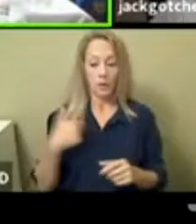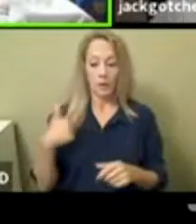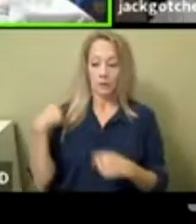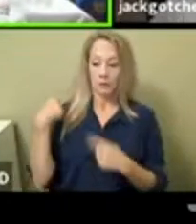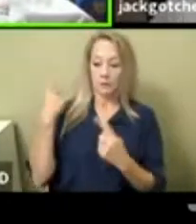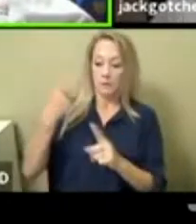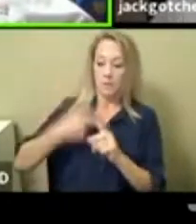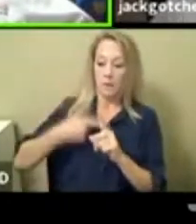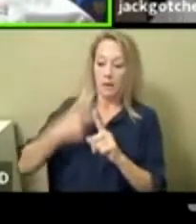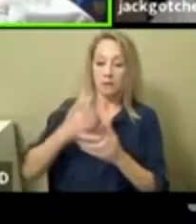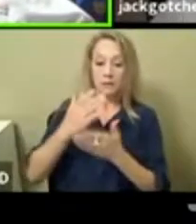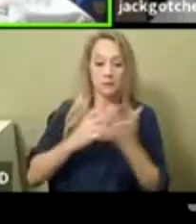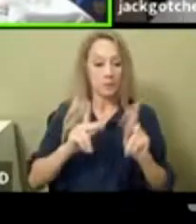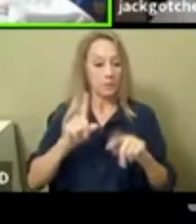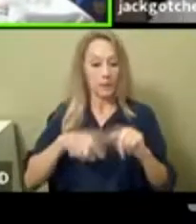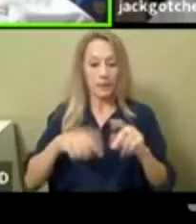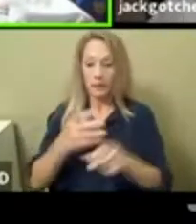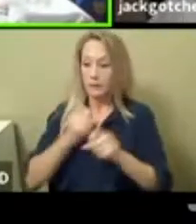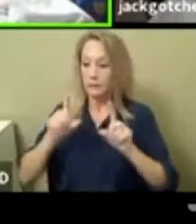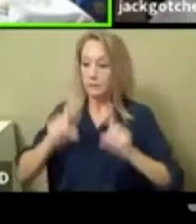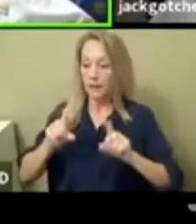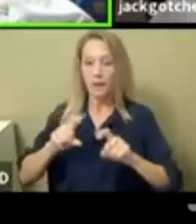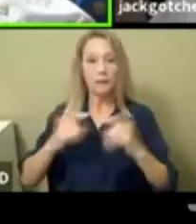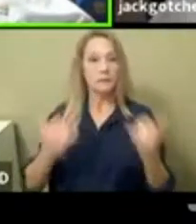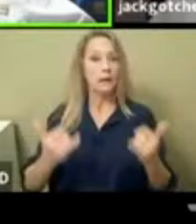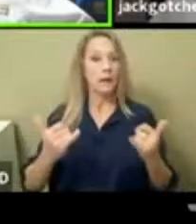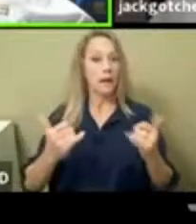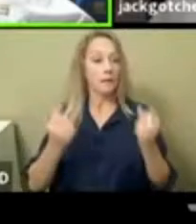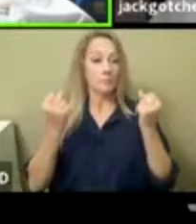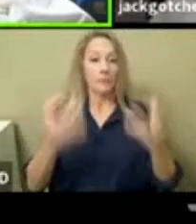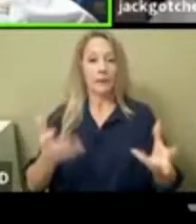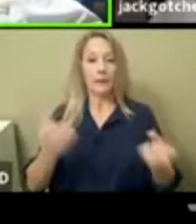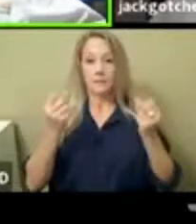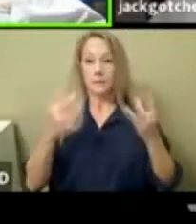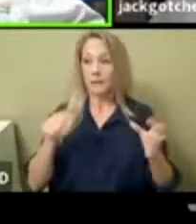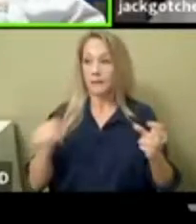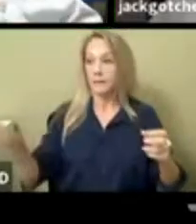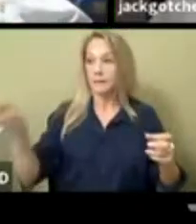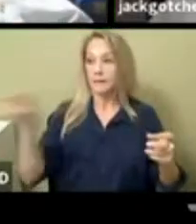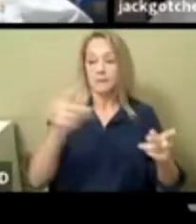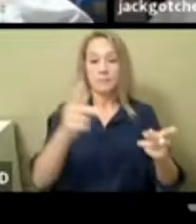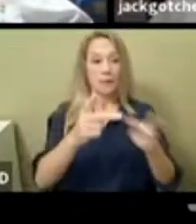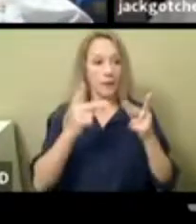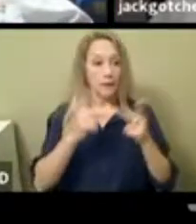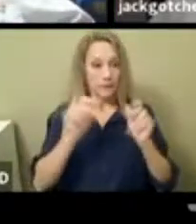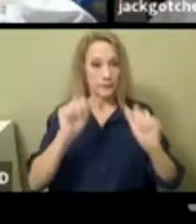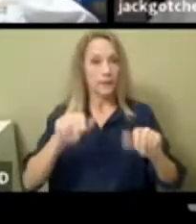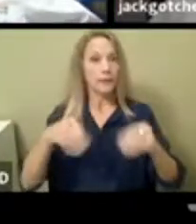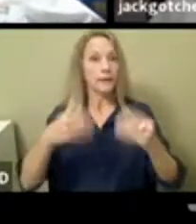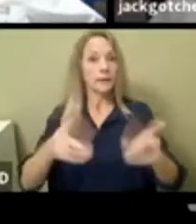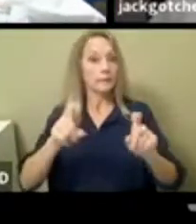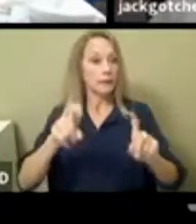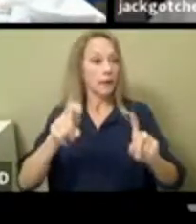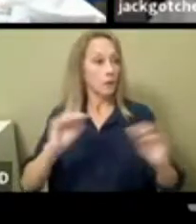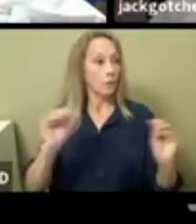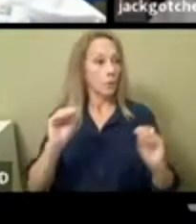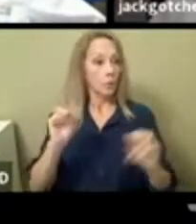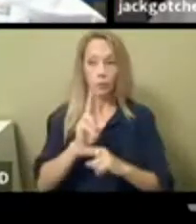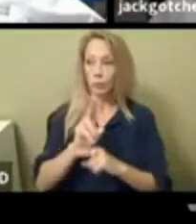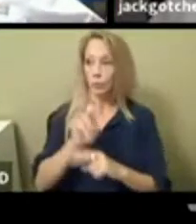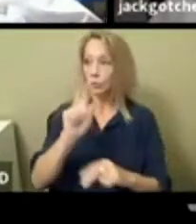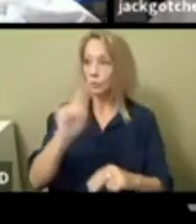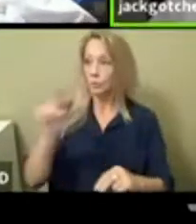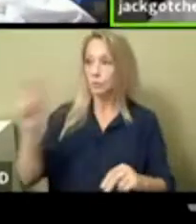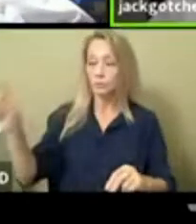test, there are excess tests that are not being used right now. So yes, true for us and others as well.